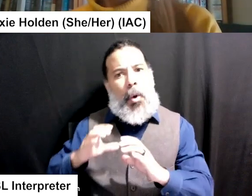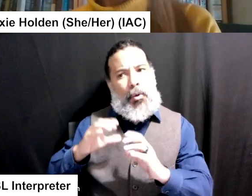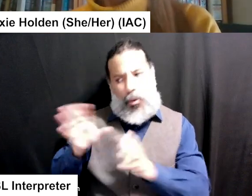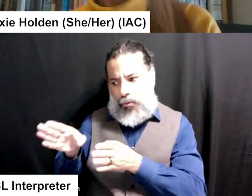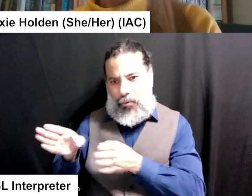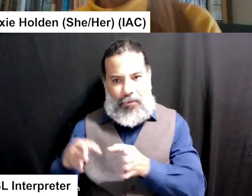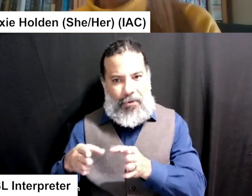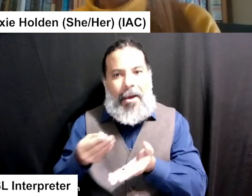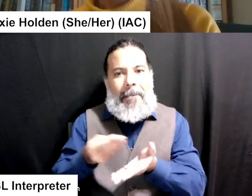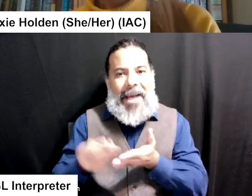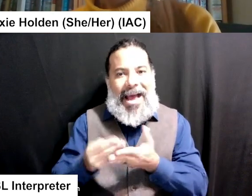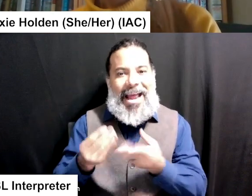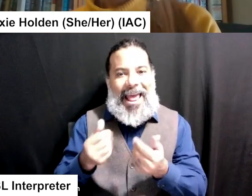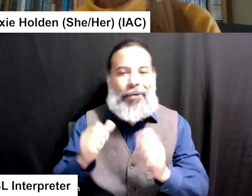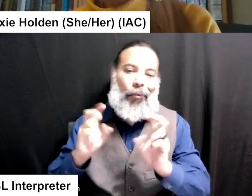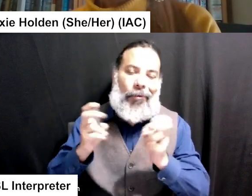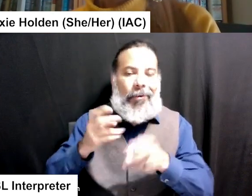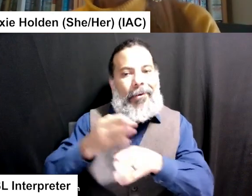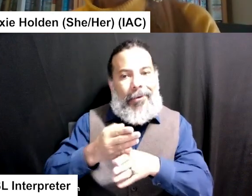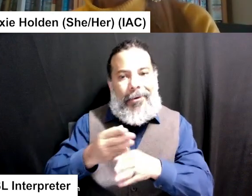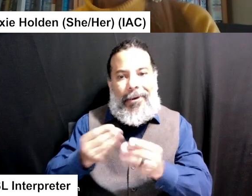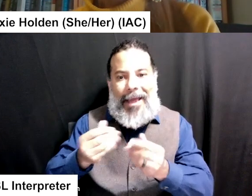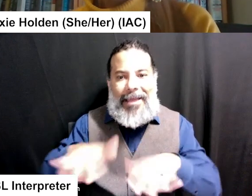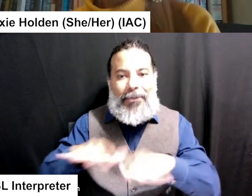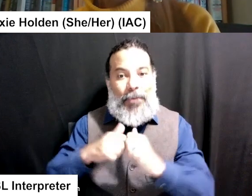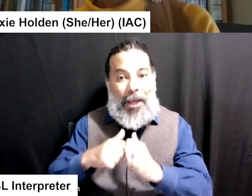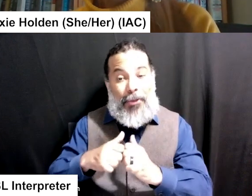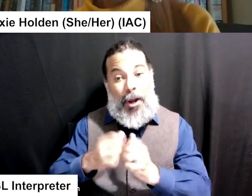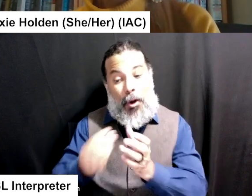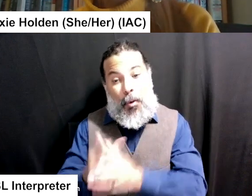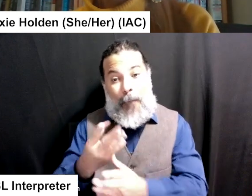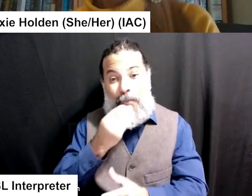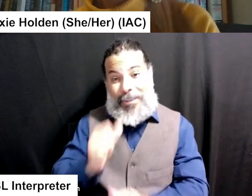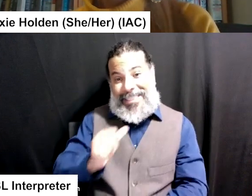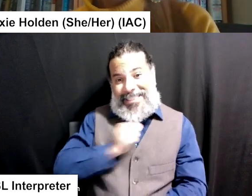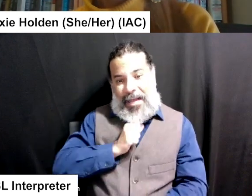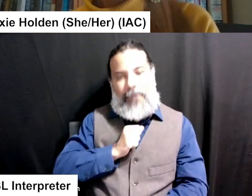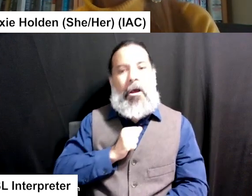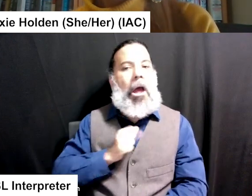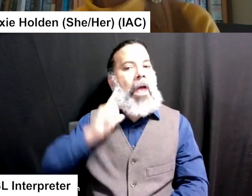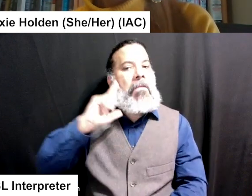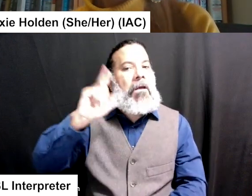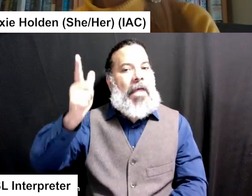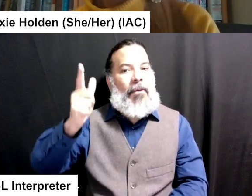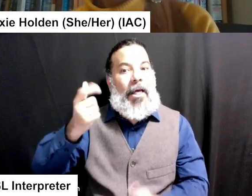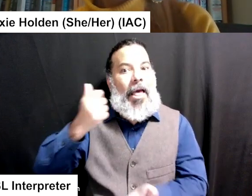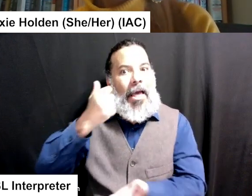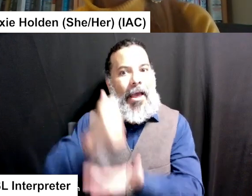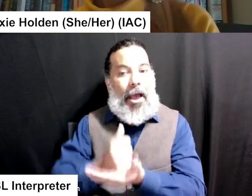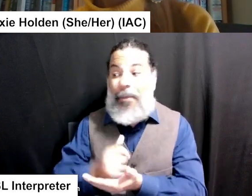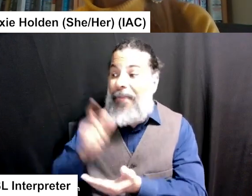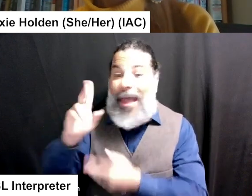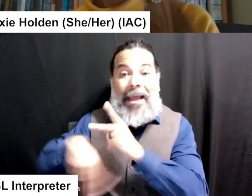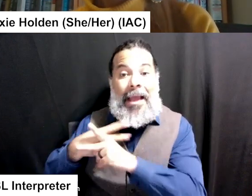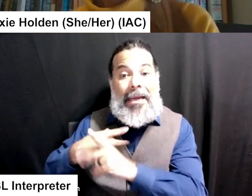land together as a community and growing your own food is down the line going to take away from that